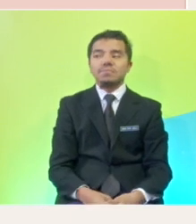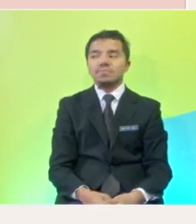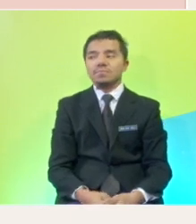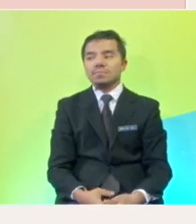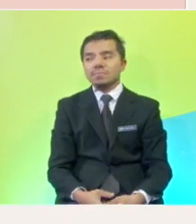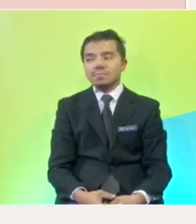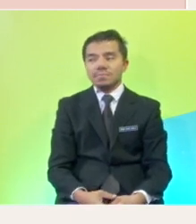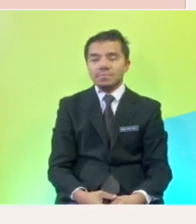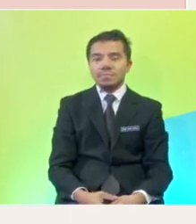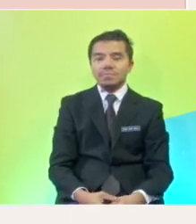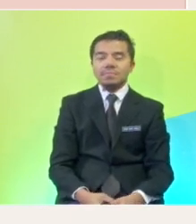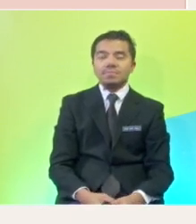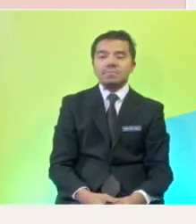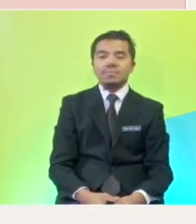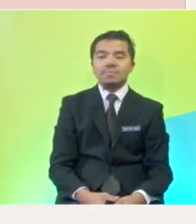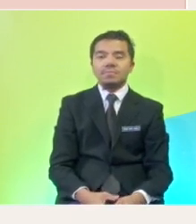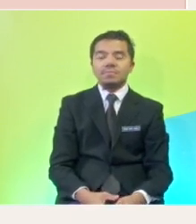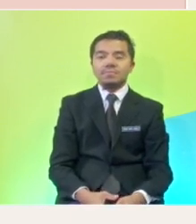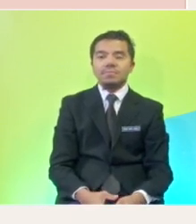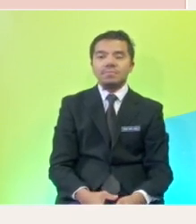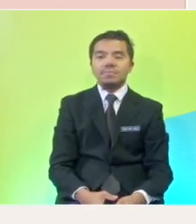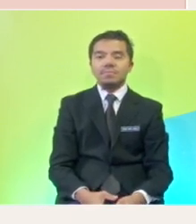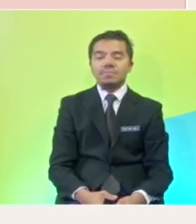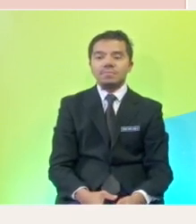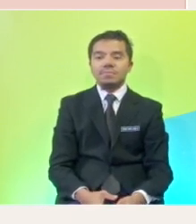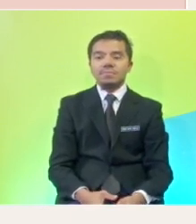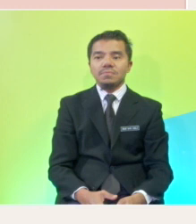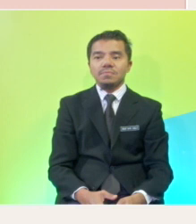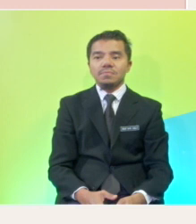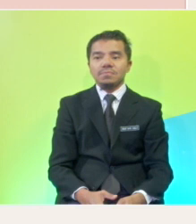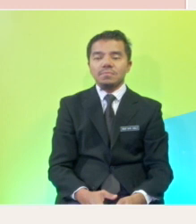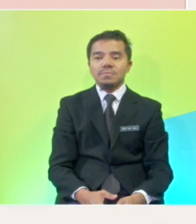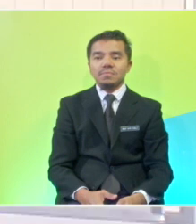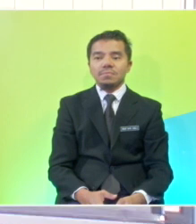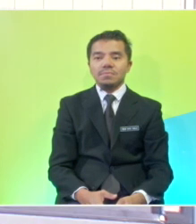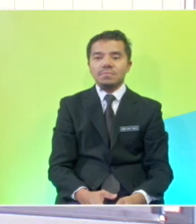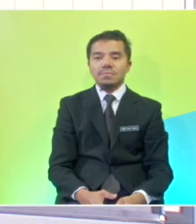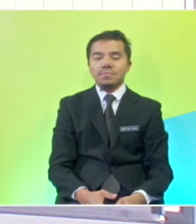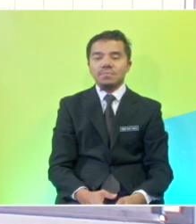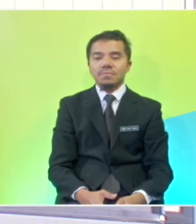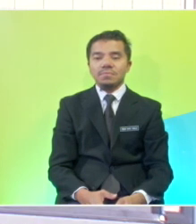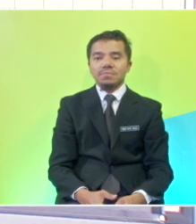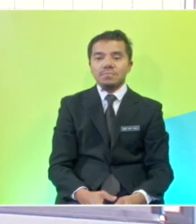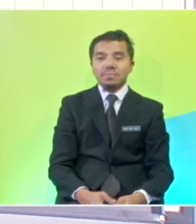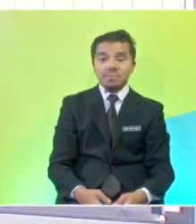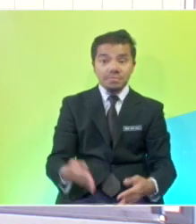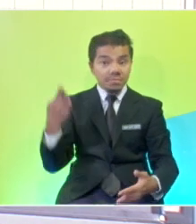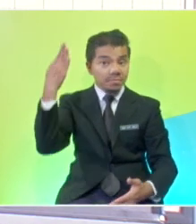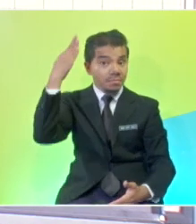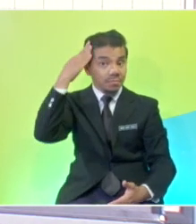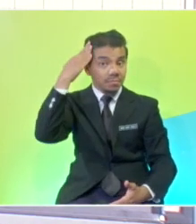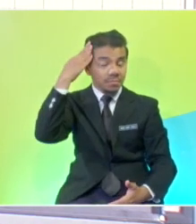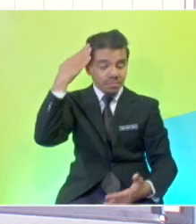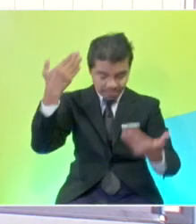function of central nervous system, where we can say consists of our brain and the spinal cord.